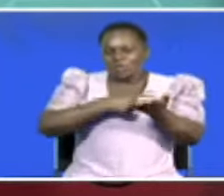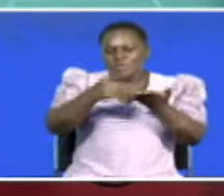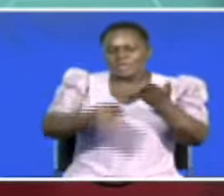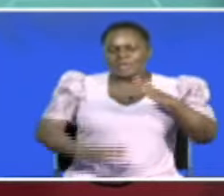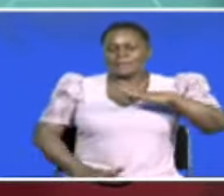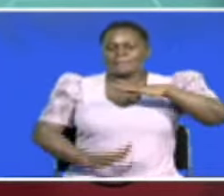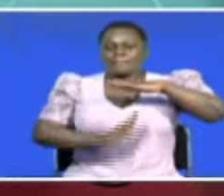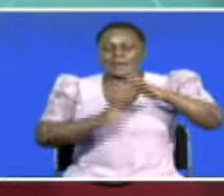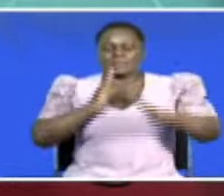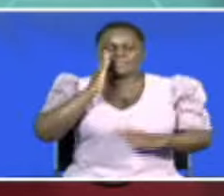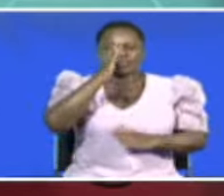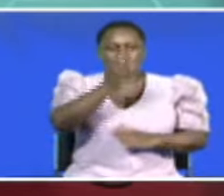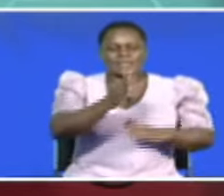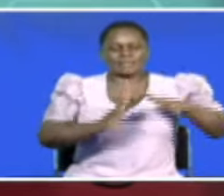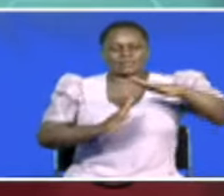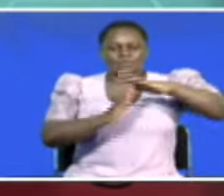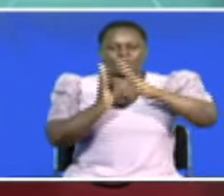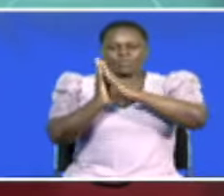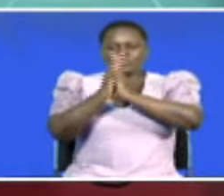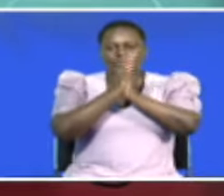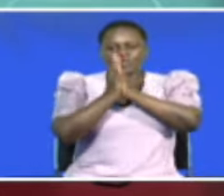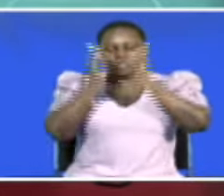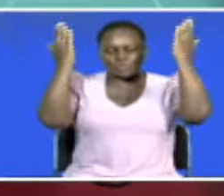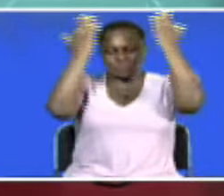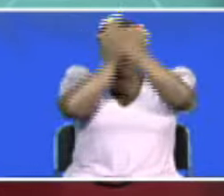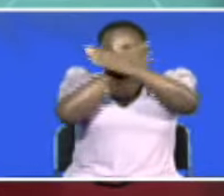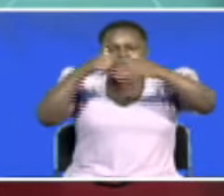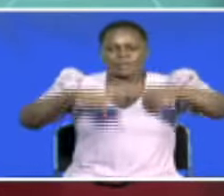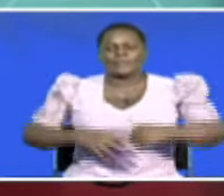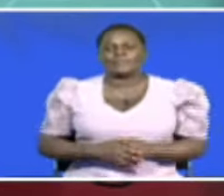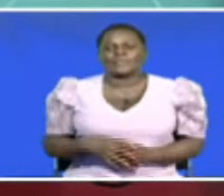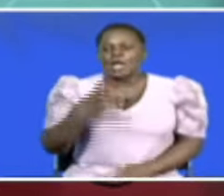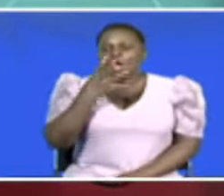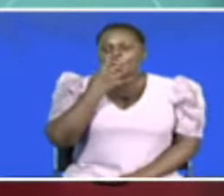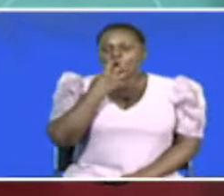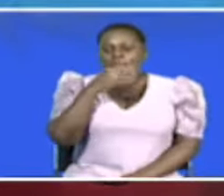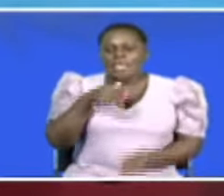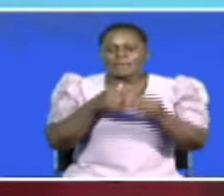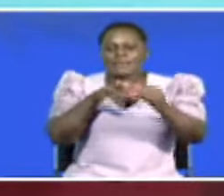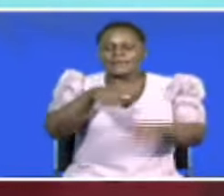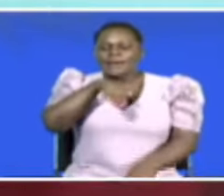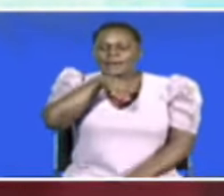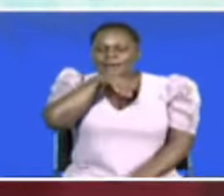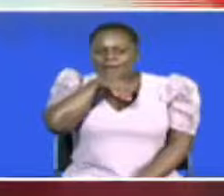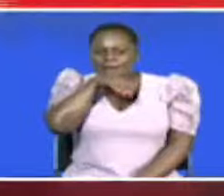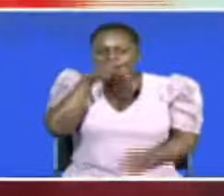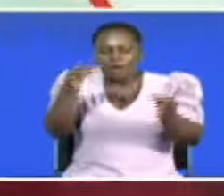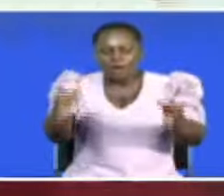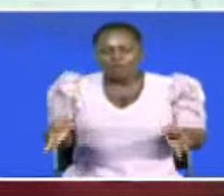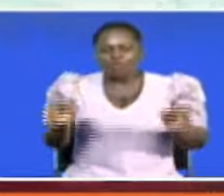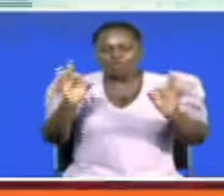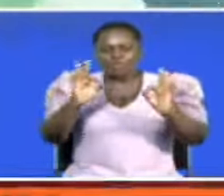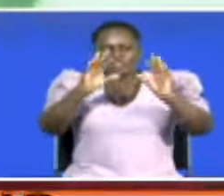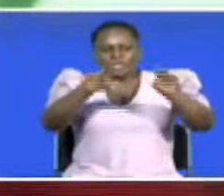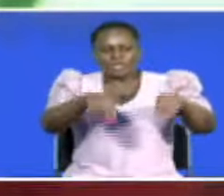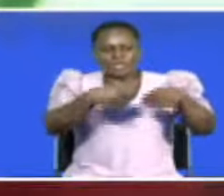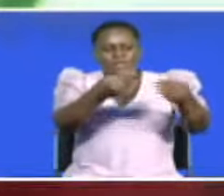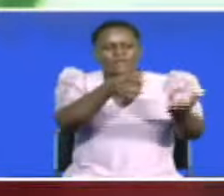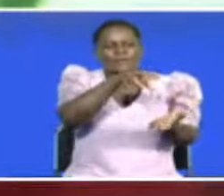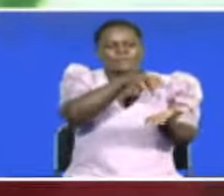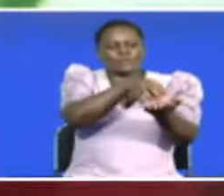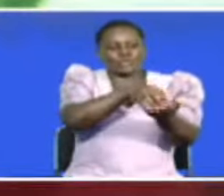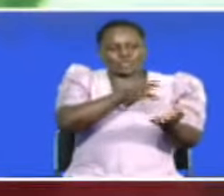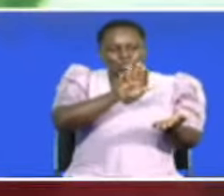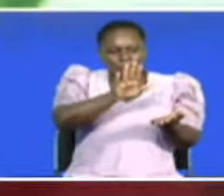Prime. And now let's go straight to our top story tonight. ODM leader Raila Odinga has officially relinquished his